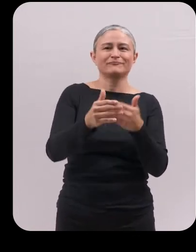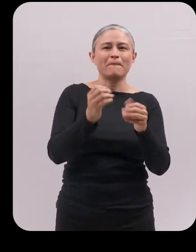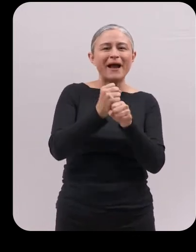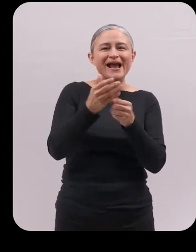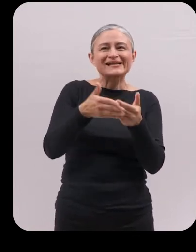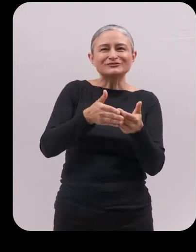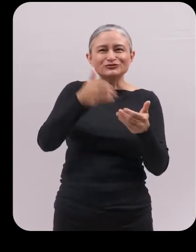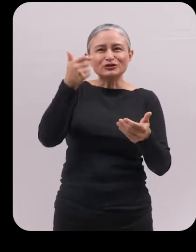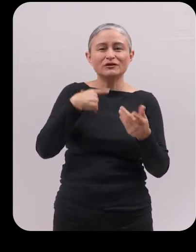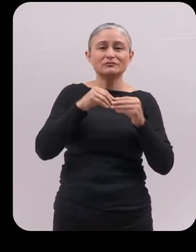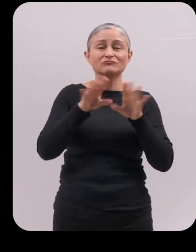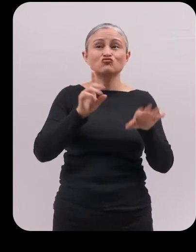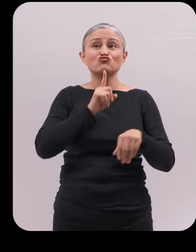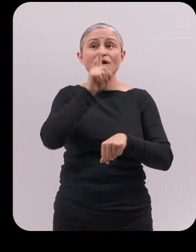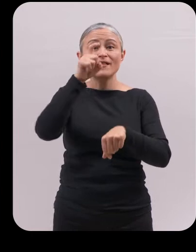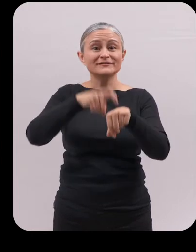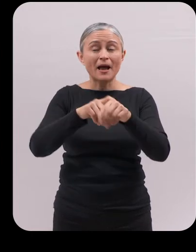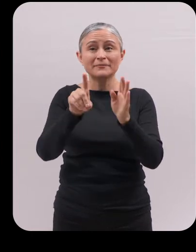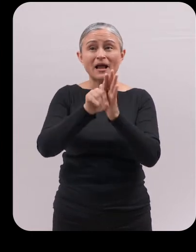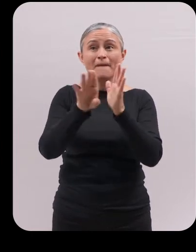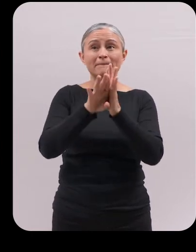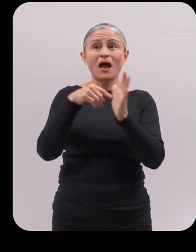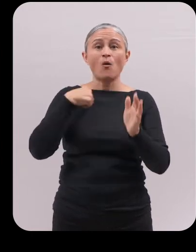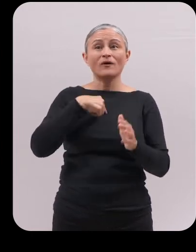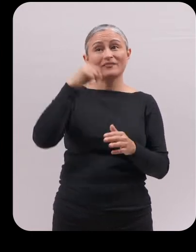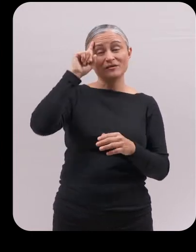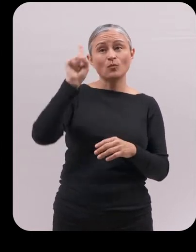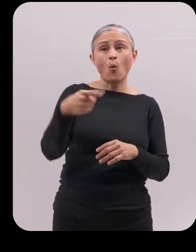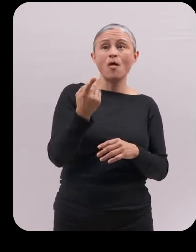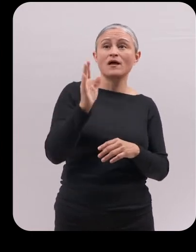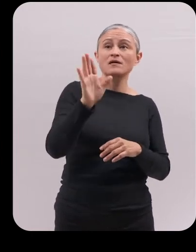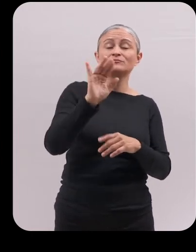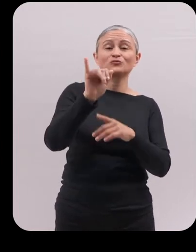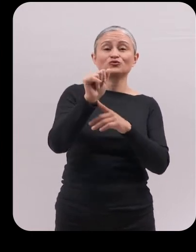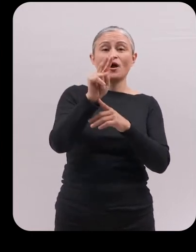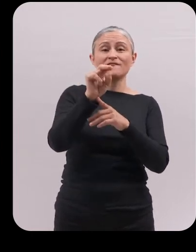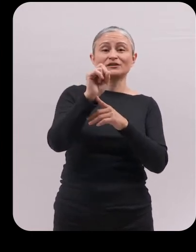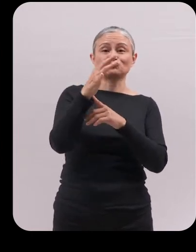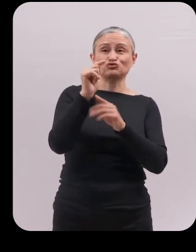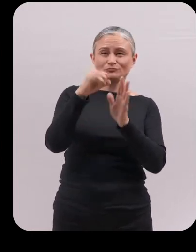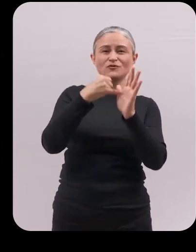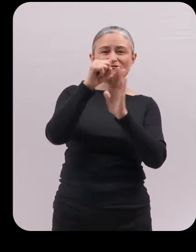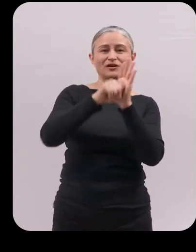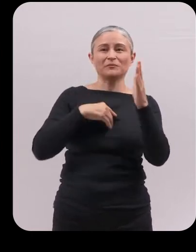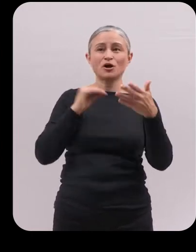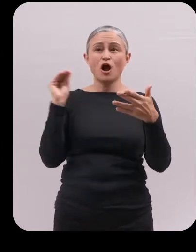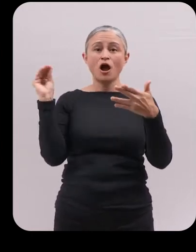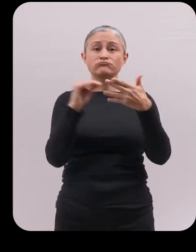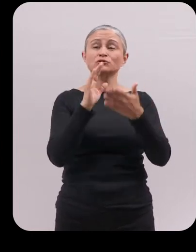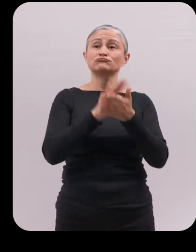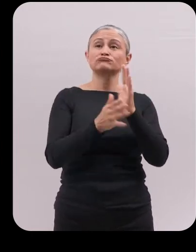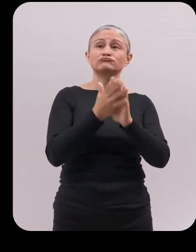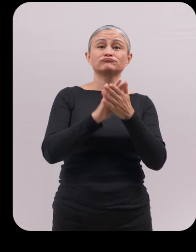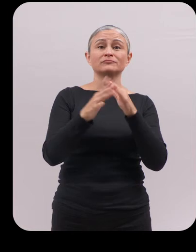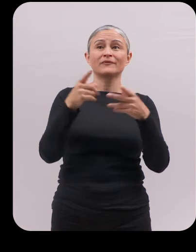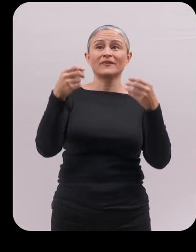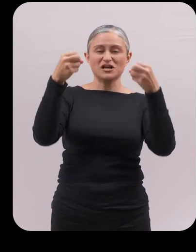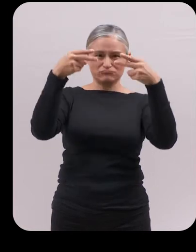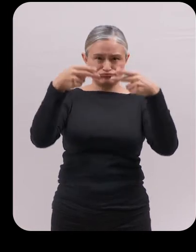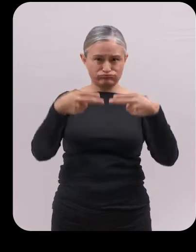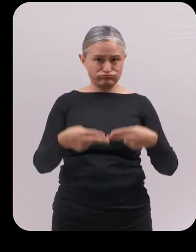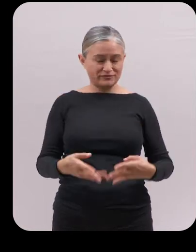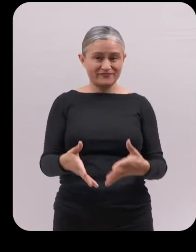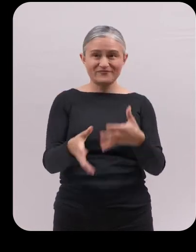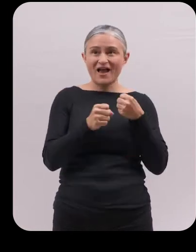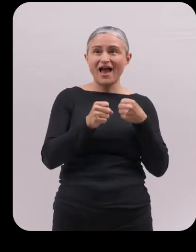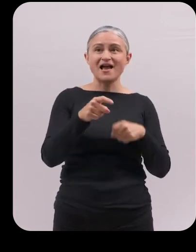real-time database, we made it so you just needed a script tag and some JavaScript to sync data in milliseconds across devices. We want to bring